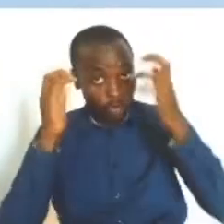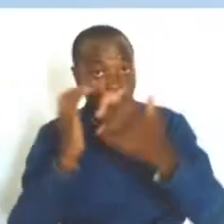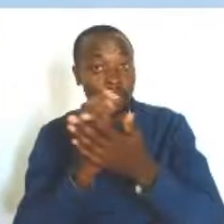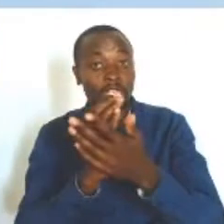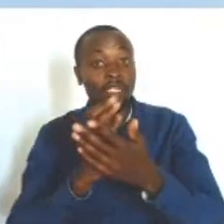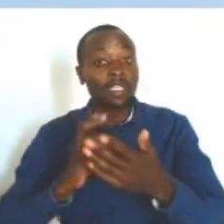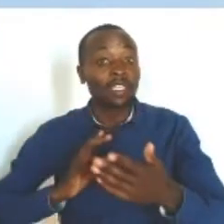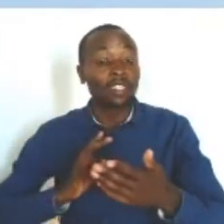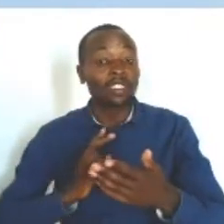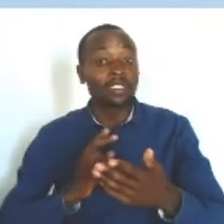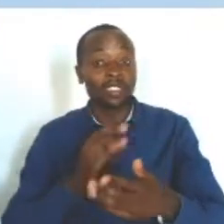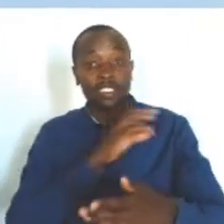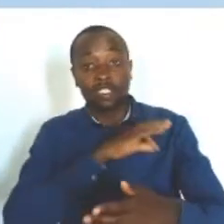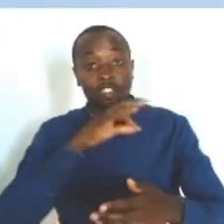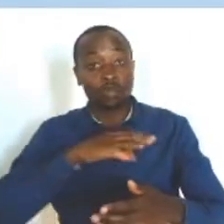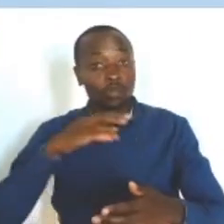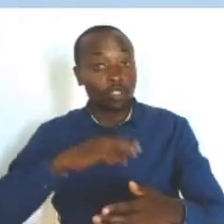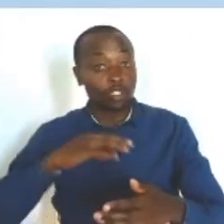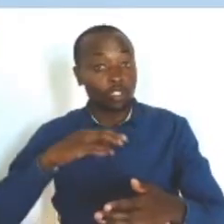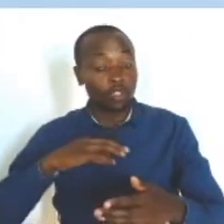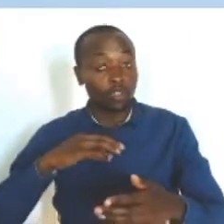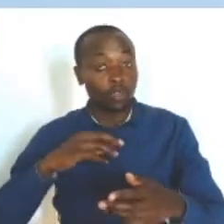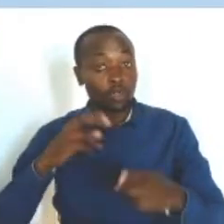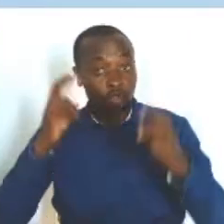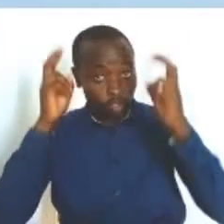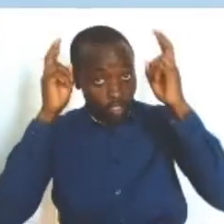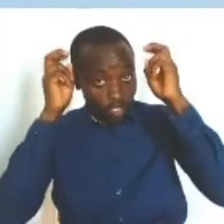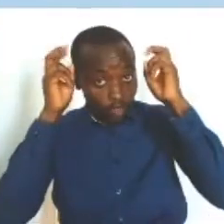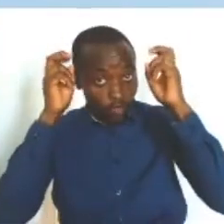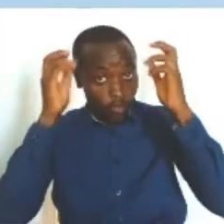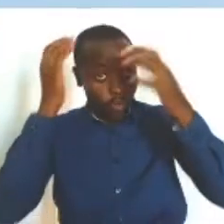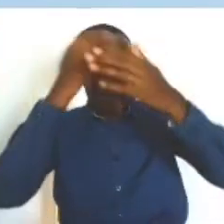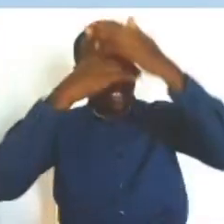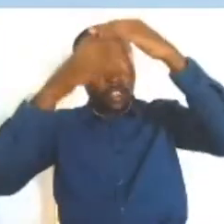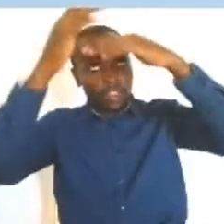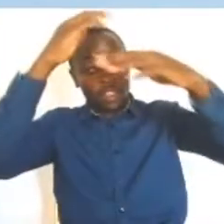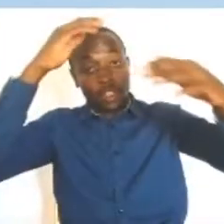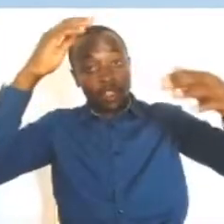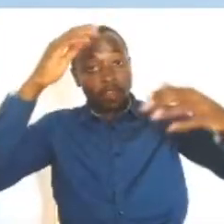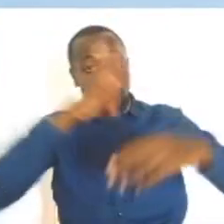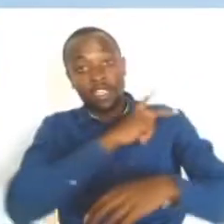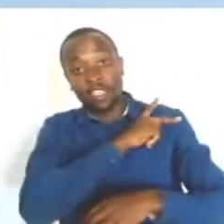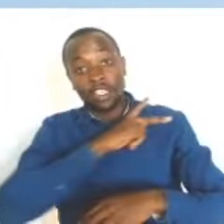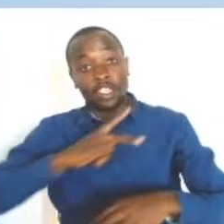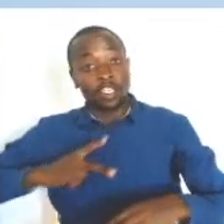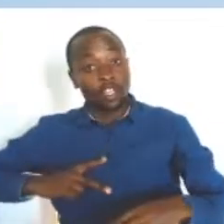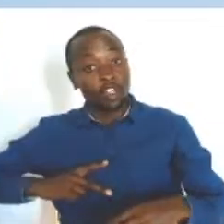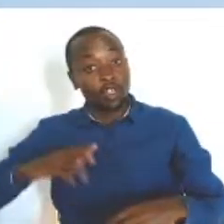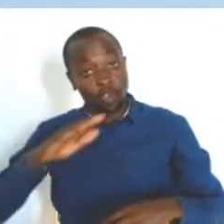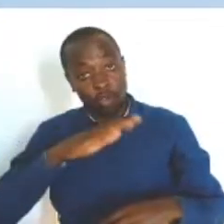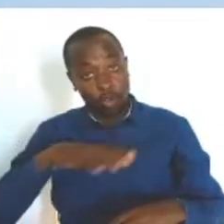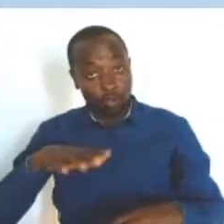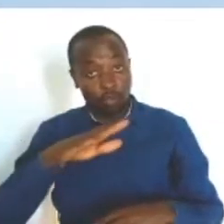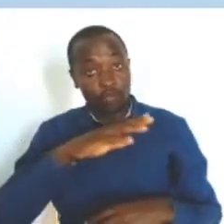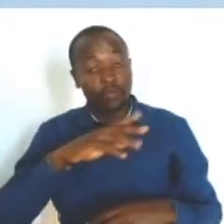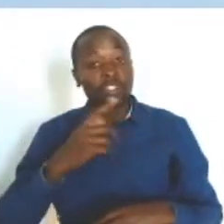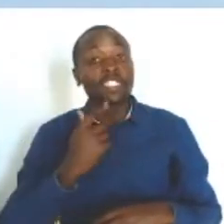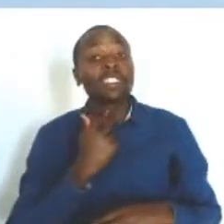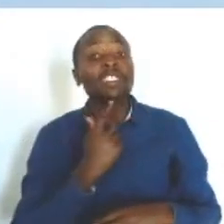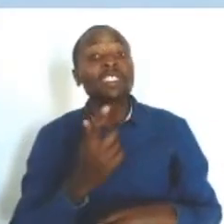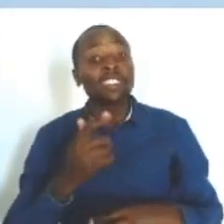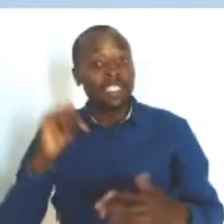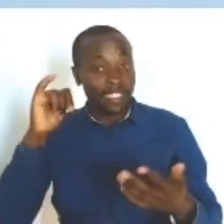the spiritual forces of the evil in the heavenly realms. We are being told that